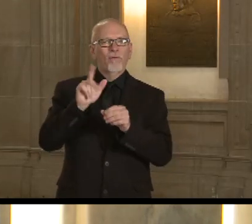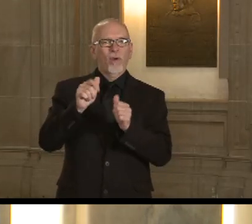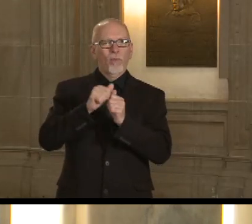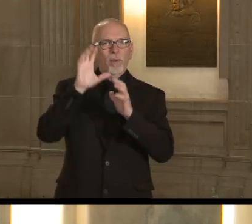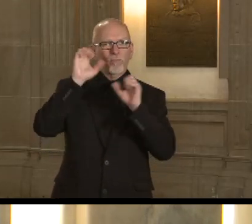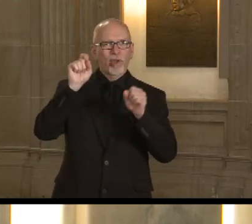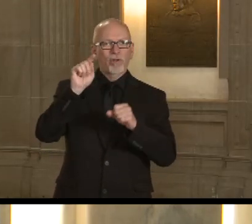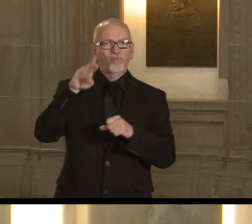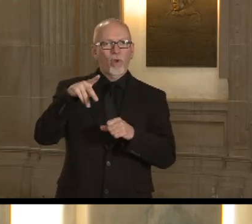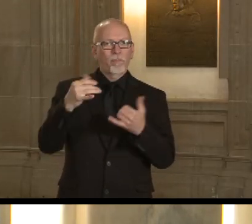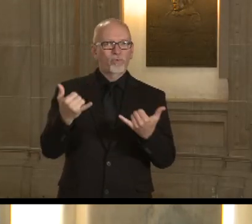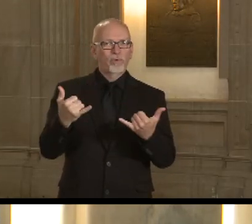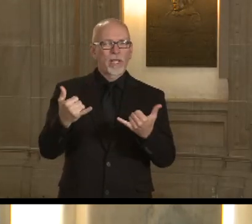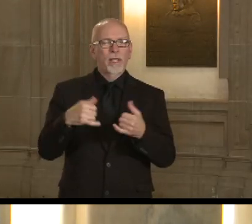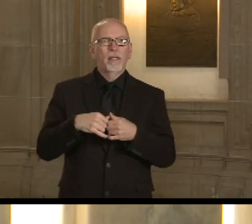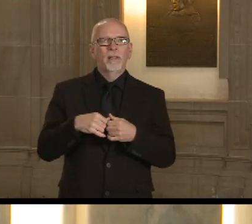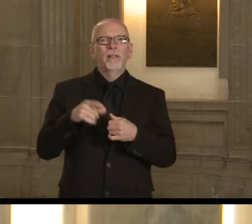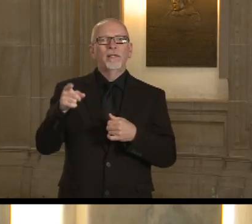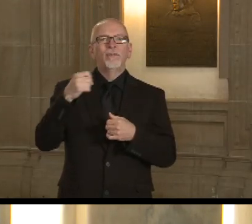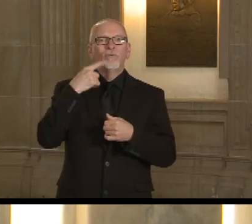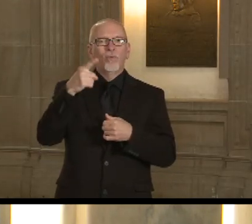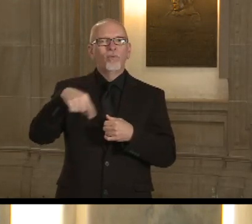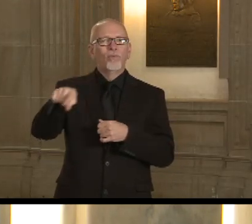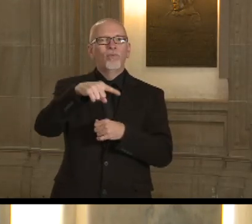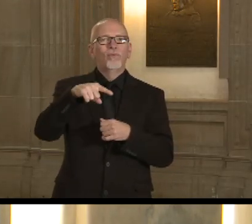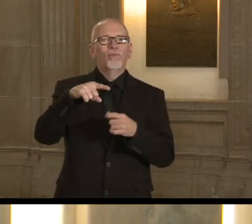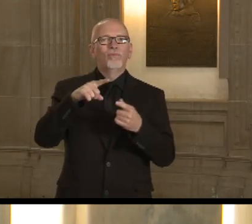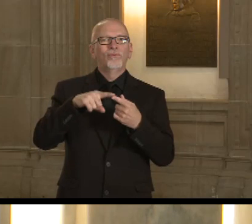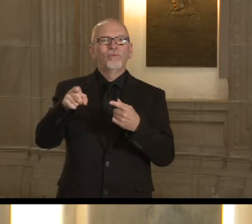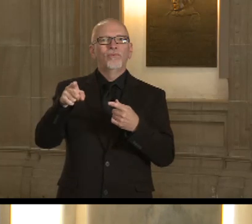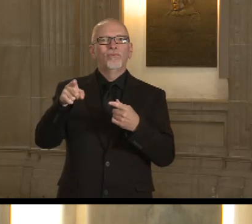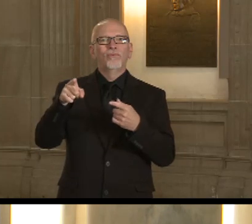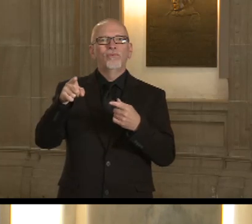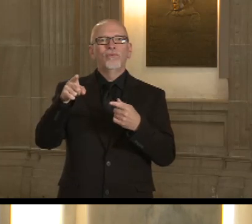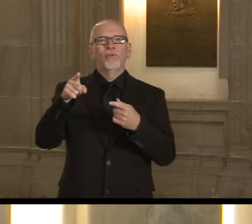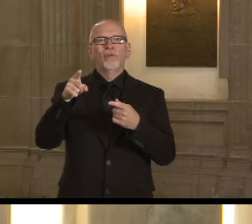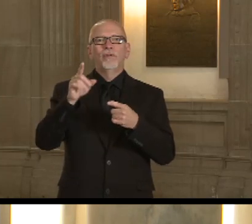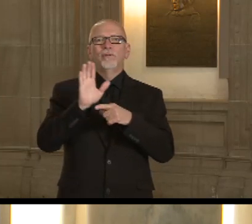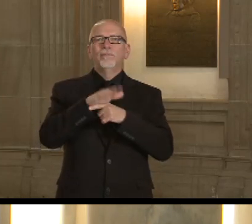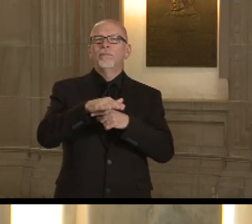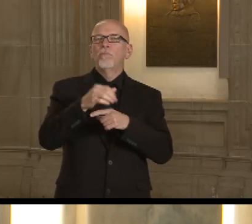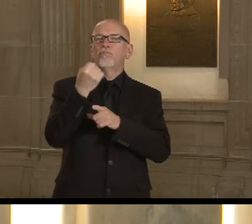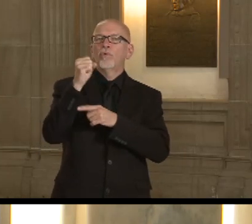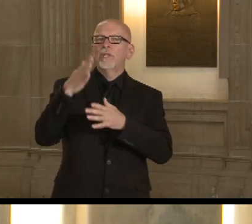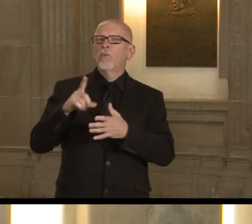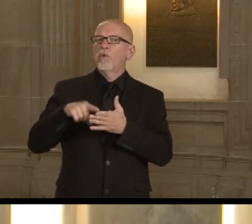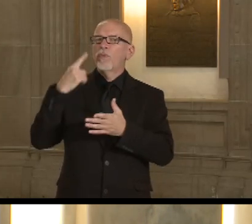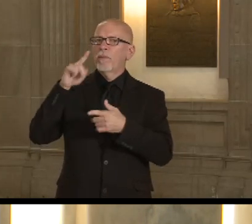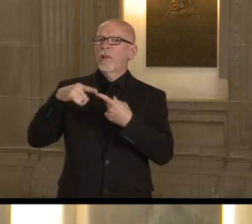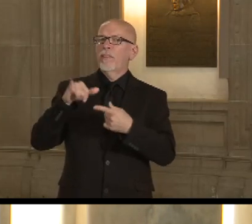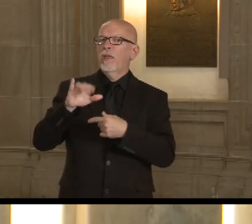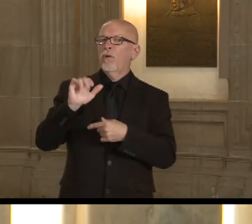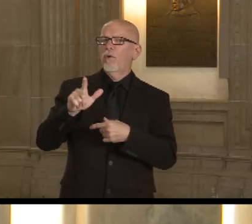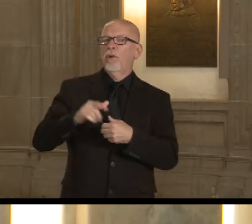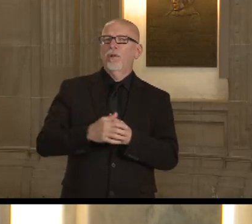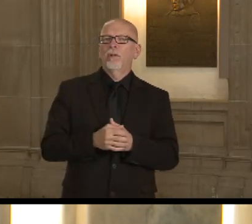President Trump today where he told you guys to dominate the protesters. What did you think about that call?